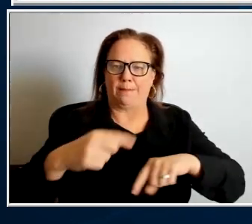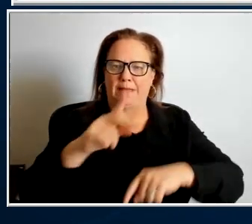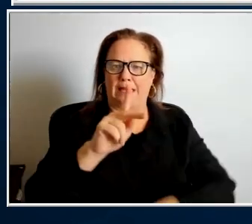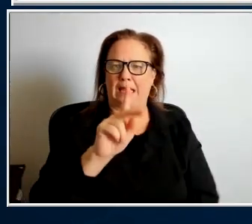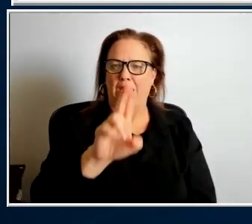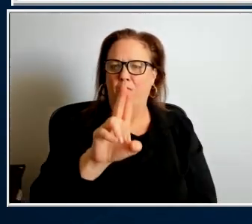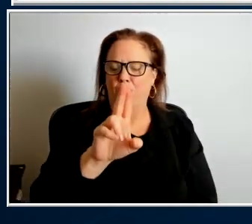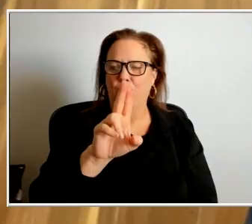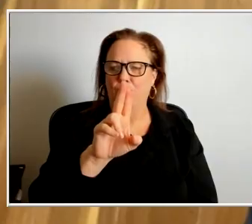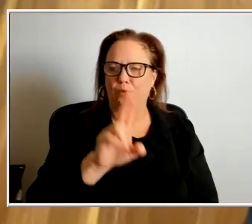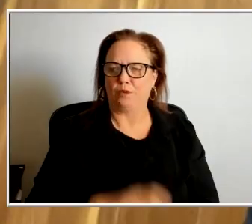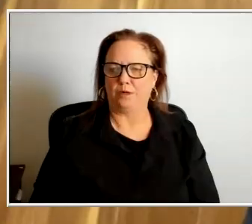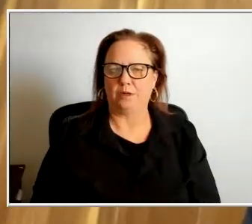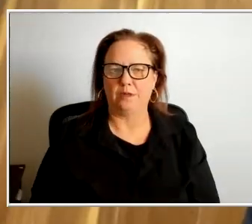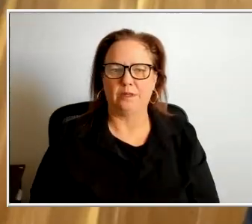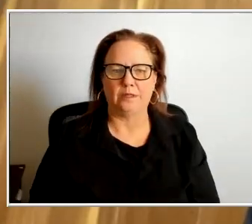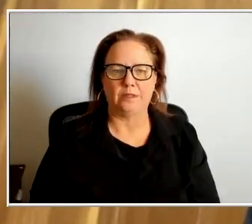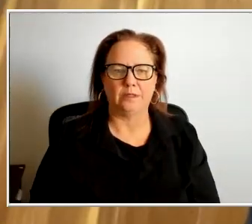System?